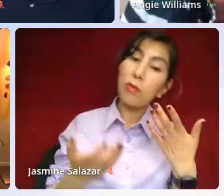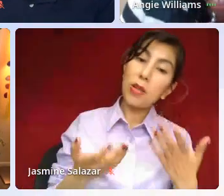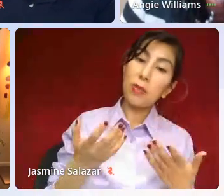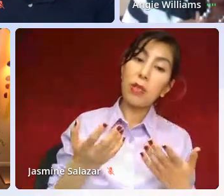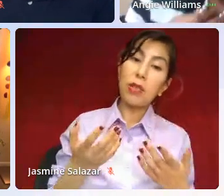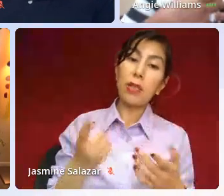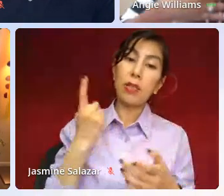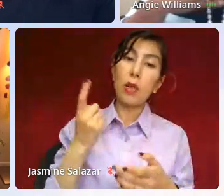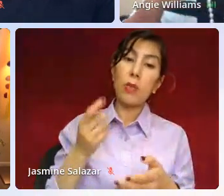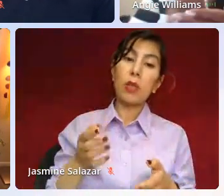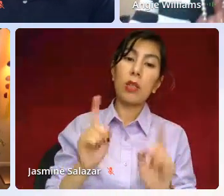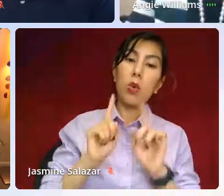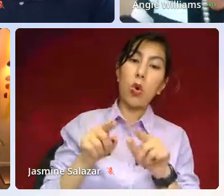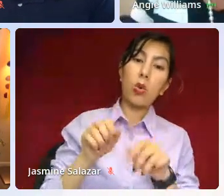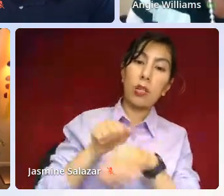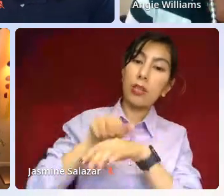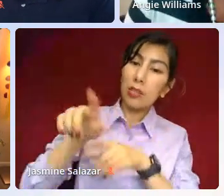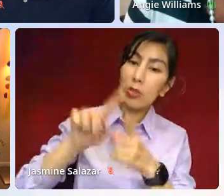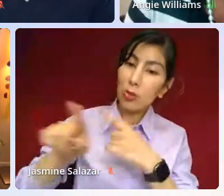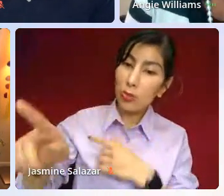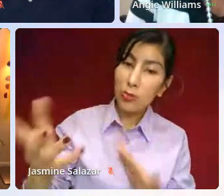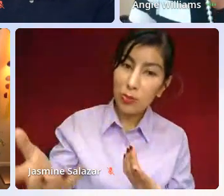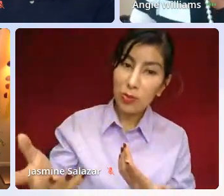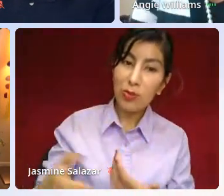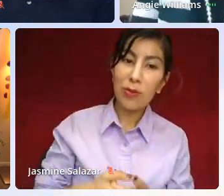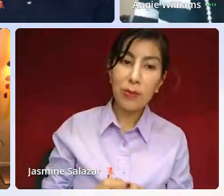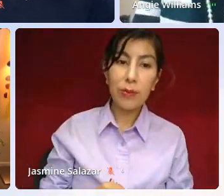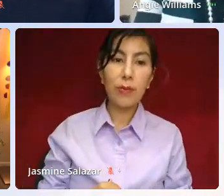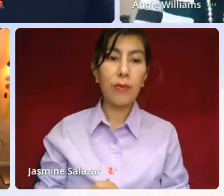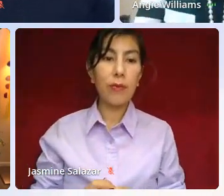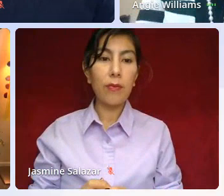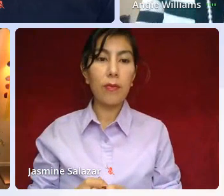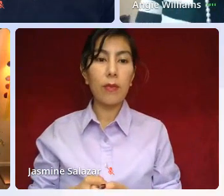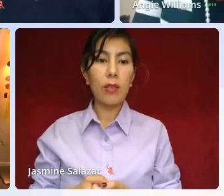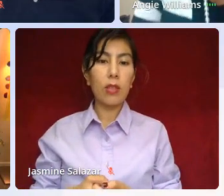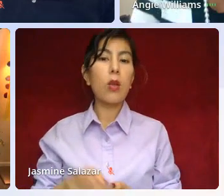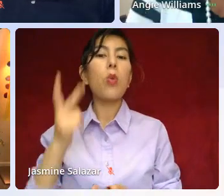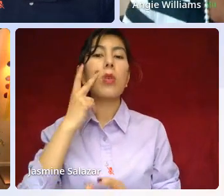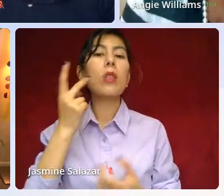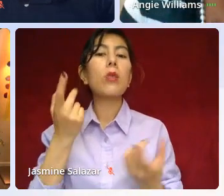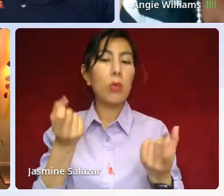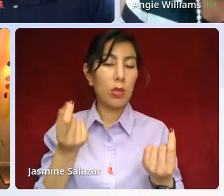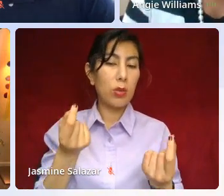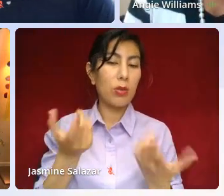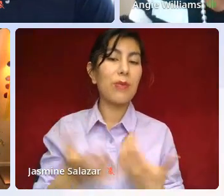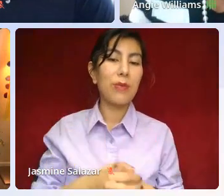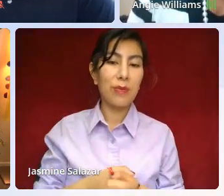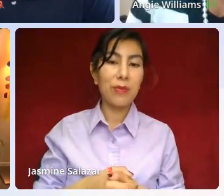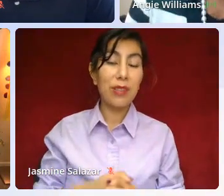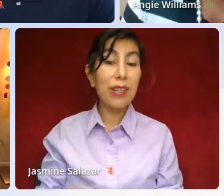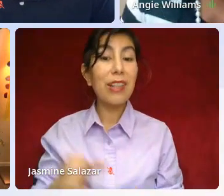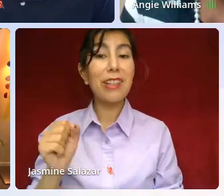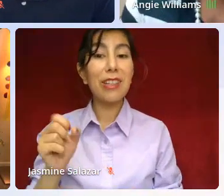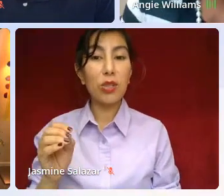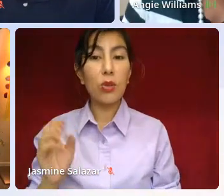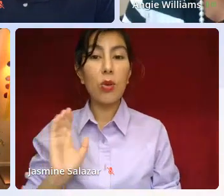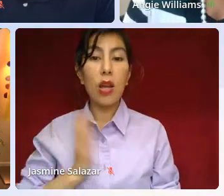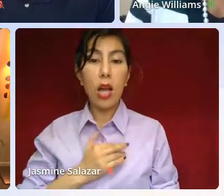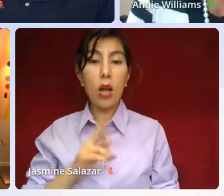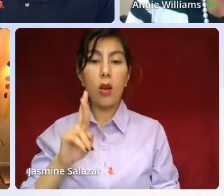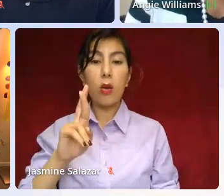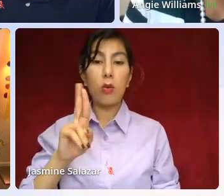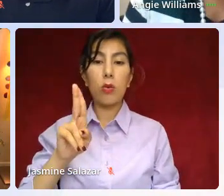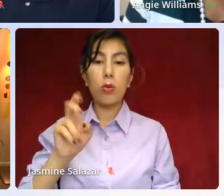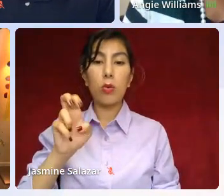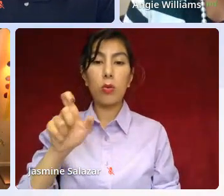order it and get it sent to you. Big delivery fee, but we'll see what we can do. So our rule,